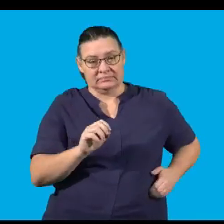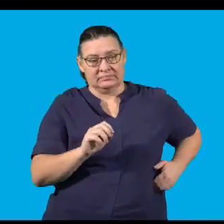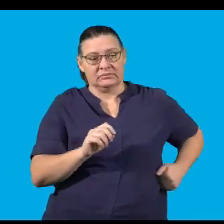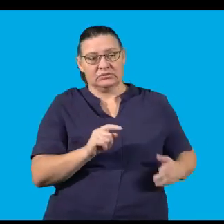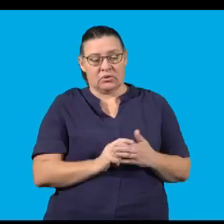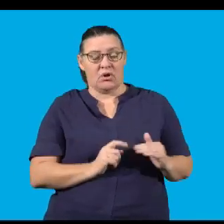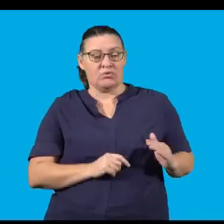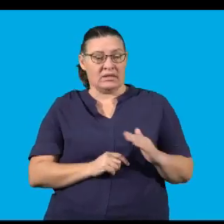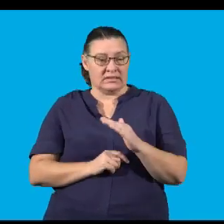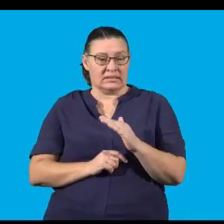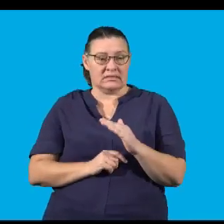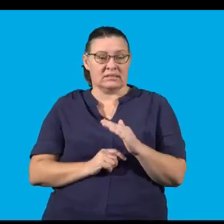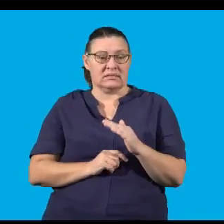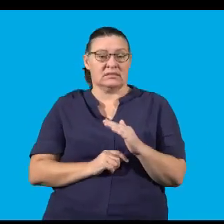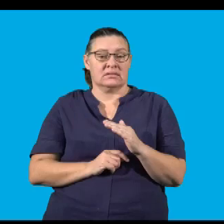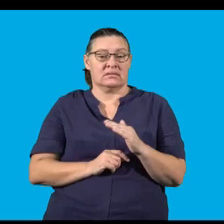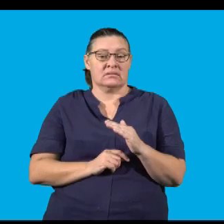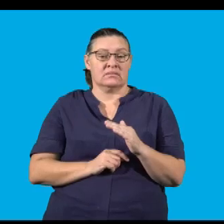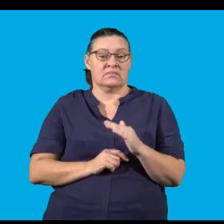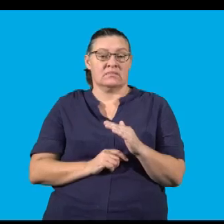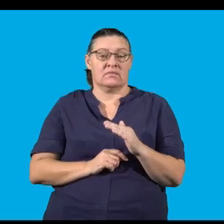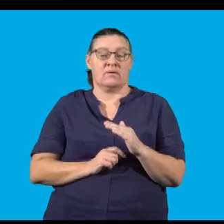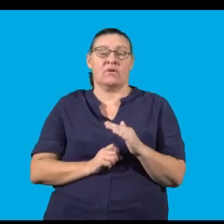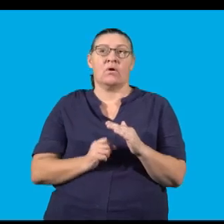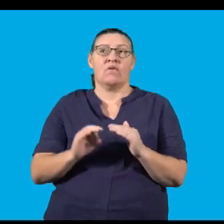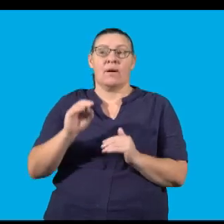the gradient of